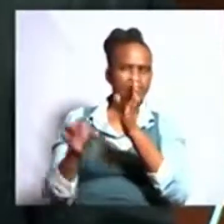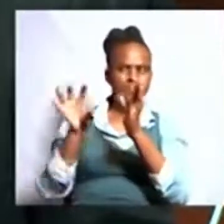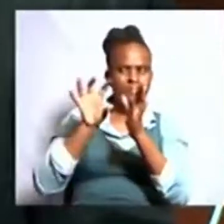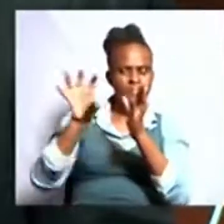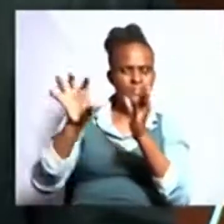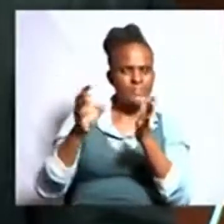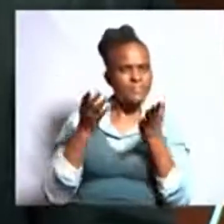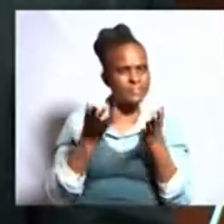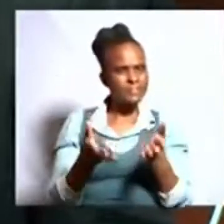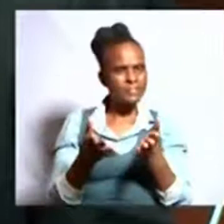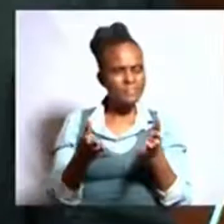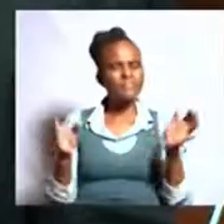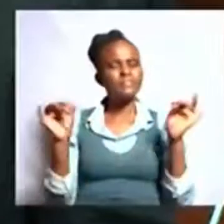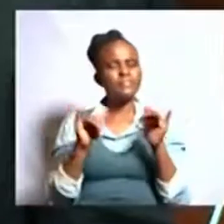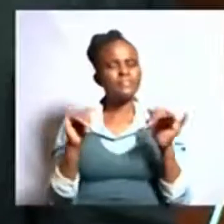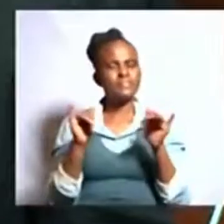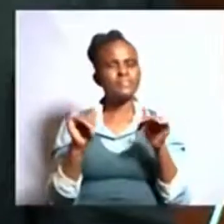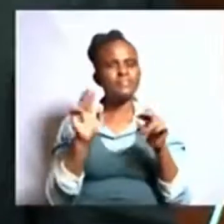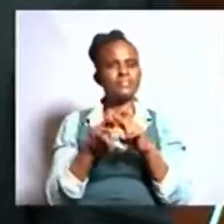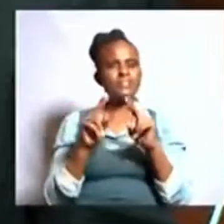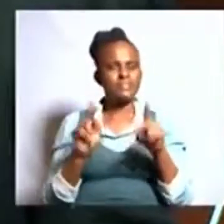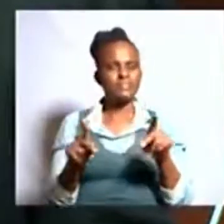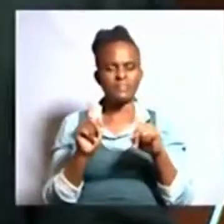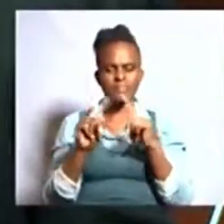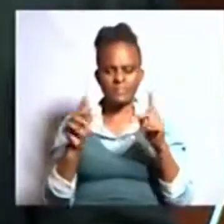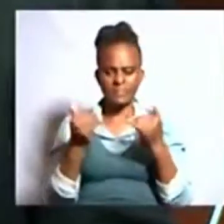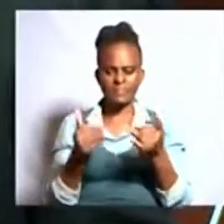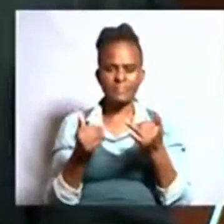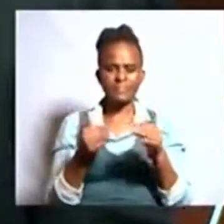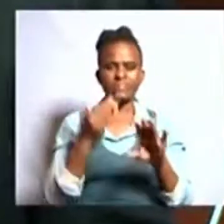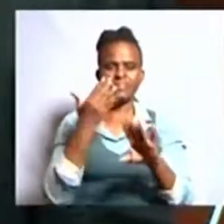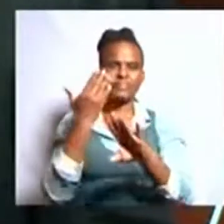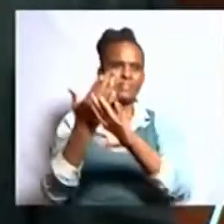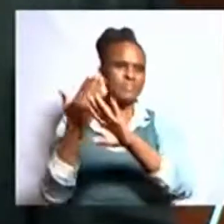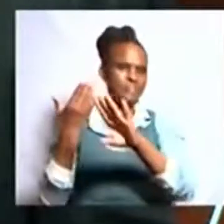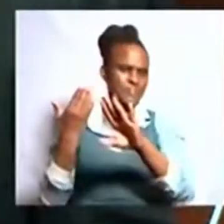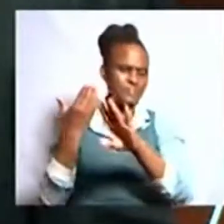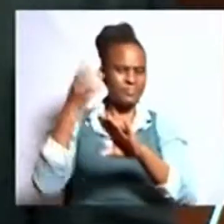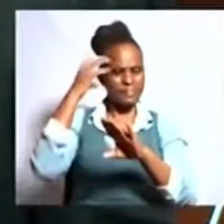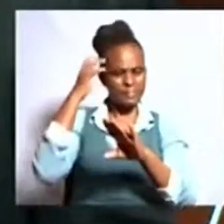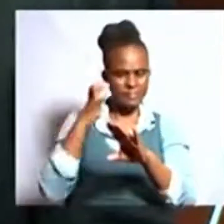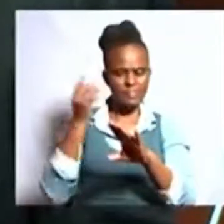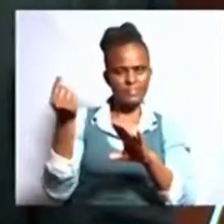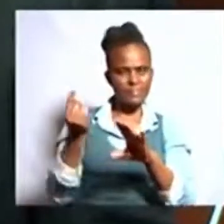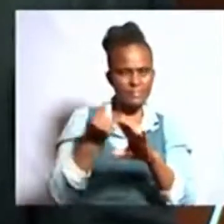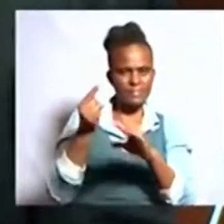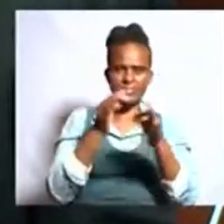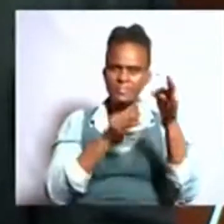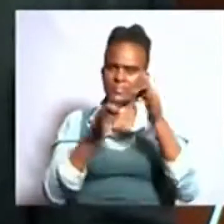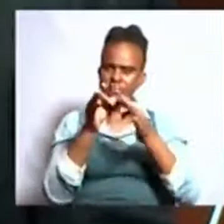are here. Yeah. Yes, Chair. But before my officer can come in,